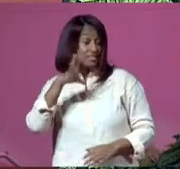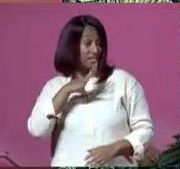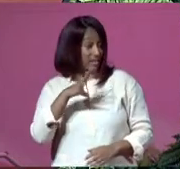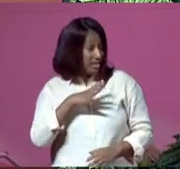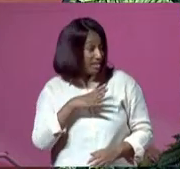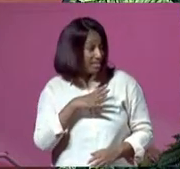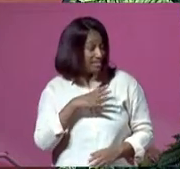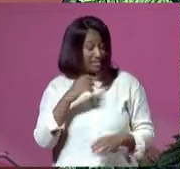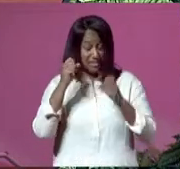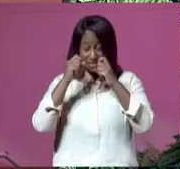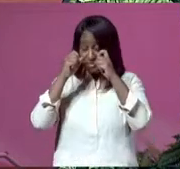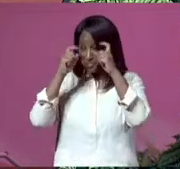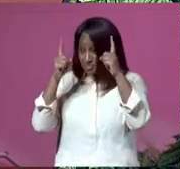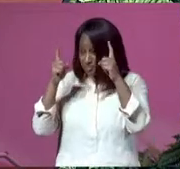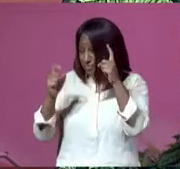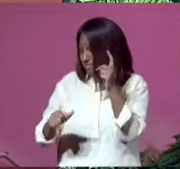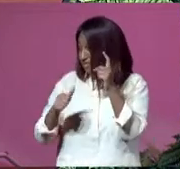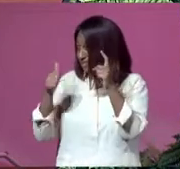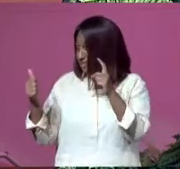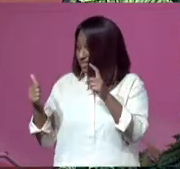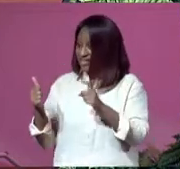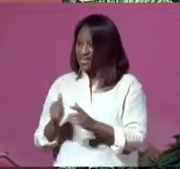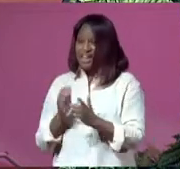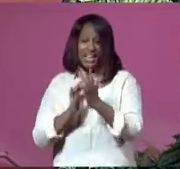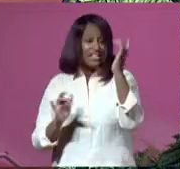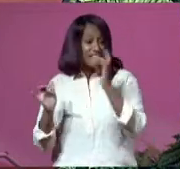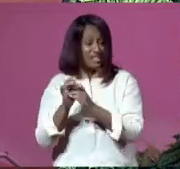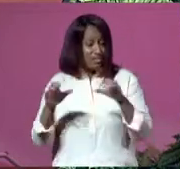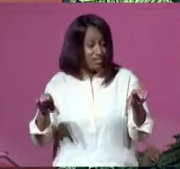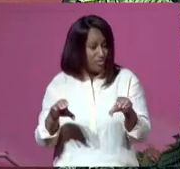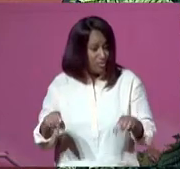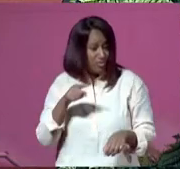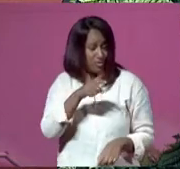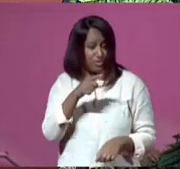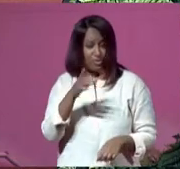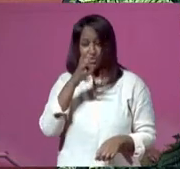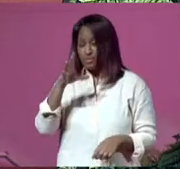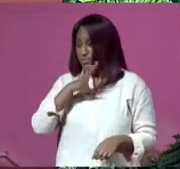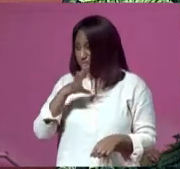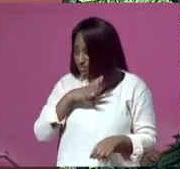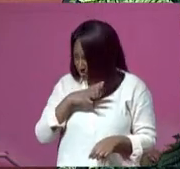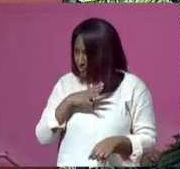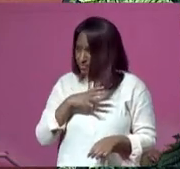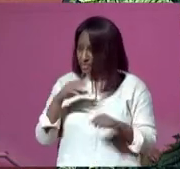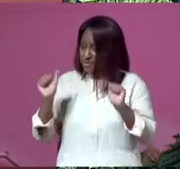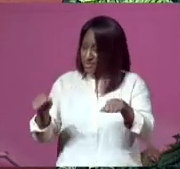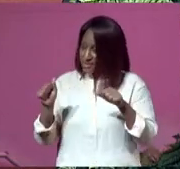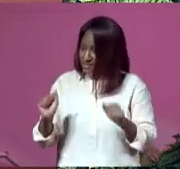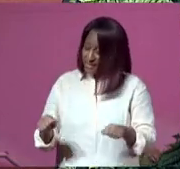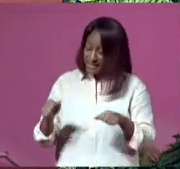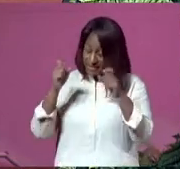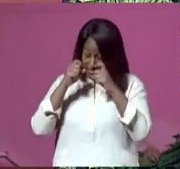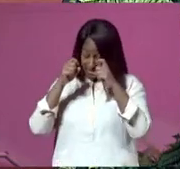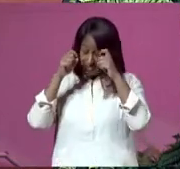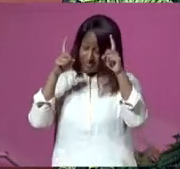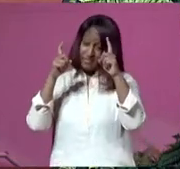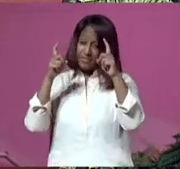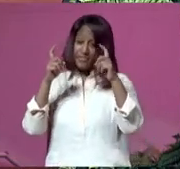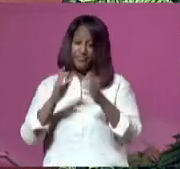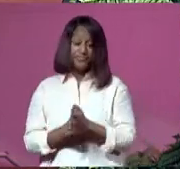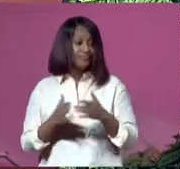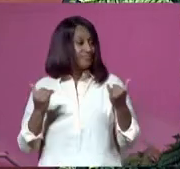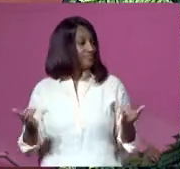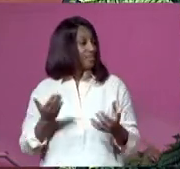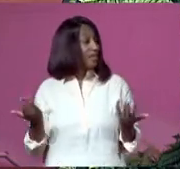a surprise. That Jesus would even treat this woman with potential is a surprise. As a matter of